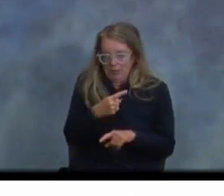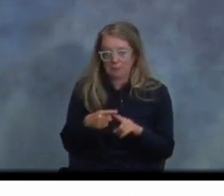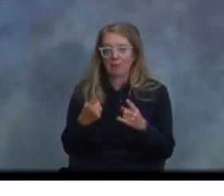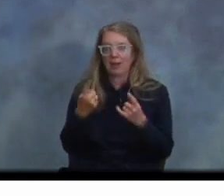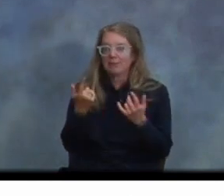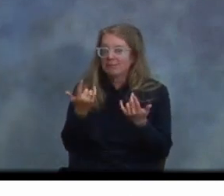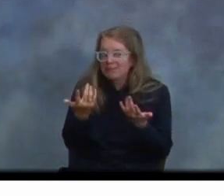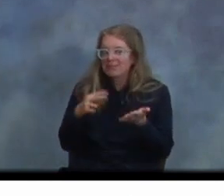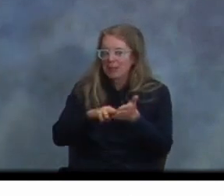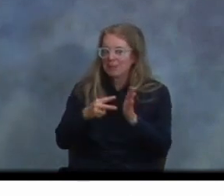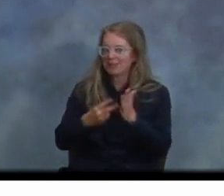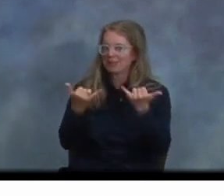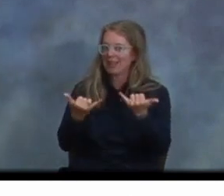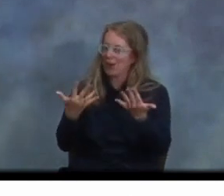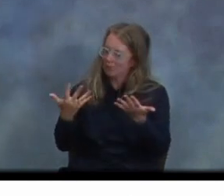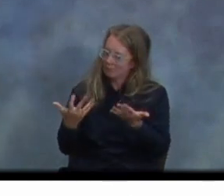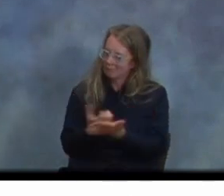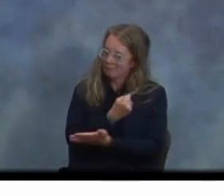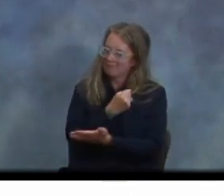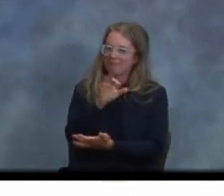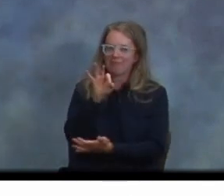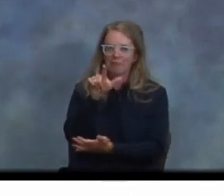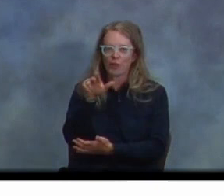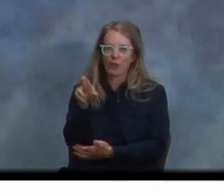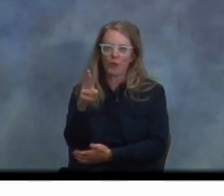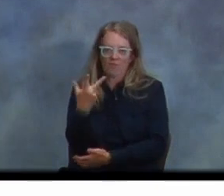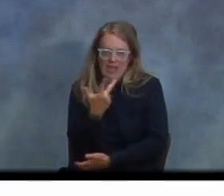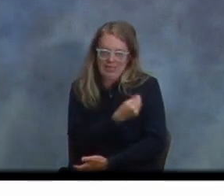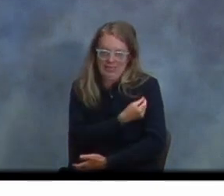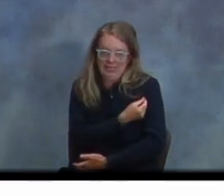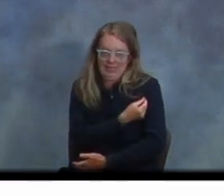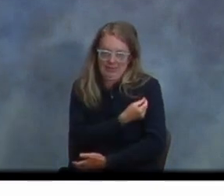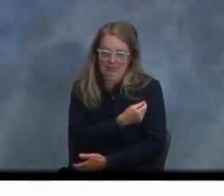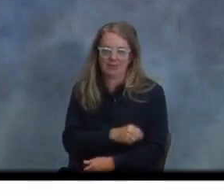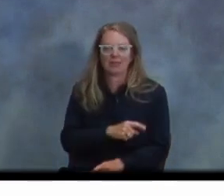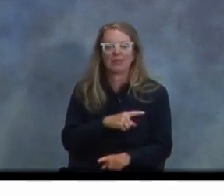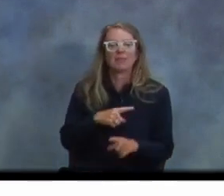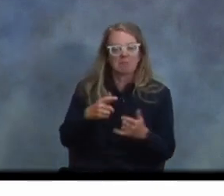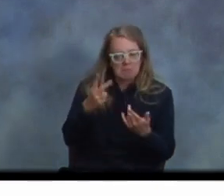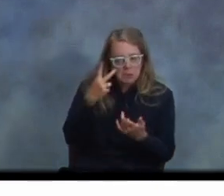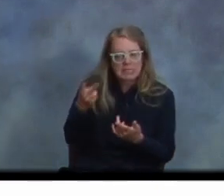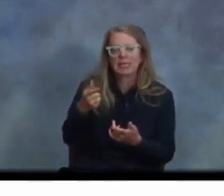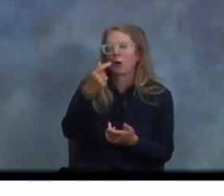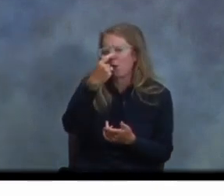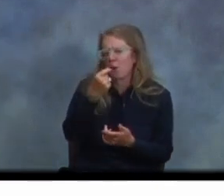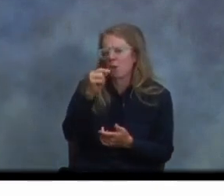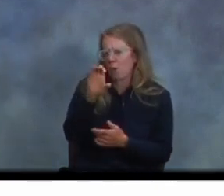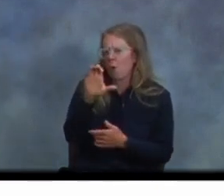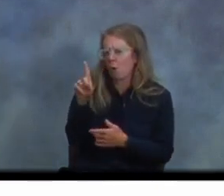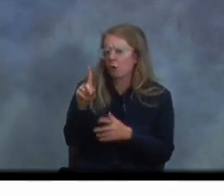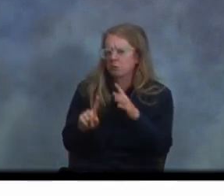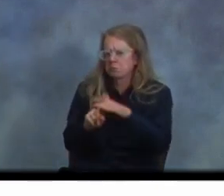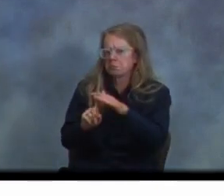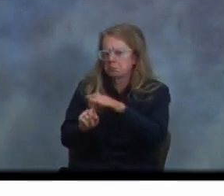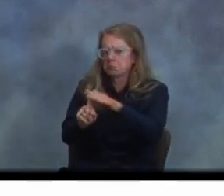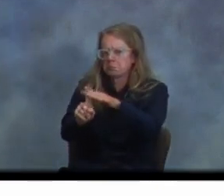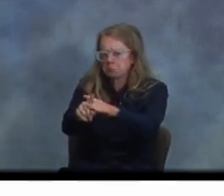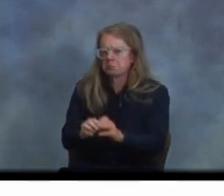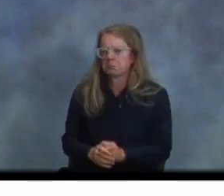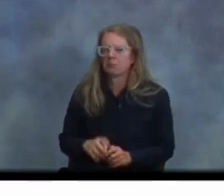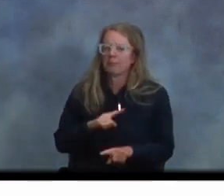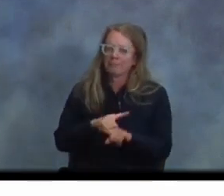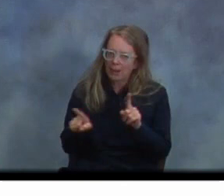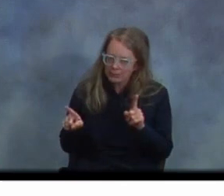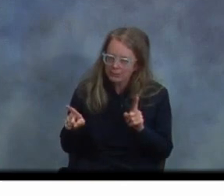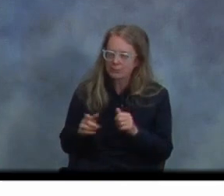flu vaccine, to go and get your flu vaccine. But we are seeing some cold virus circulating. However,